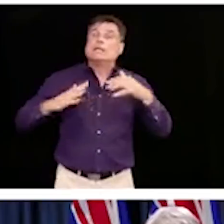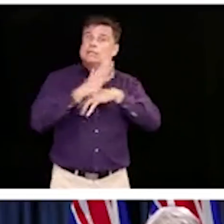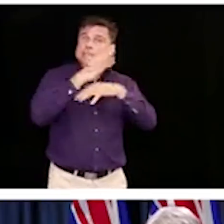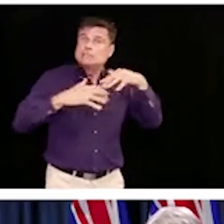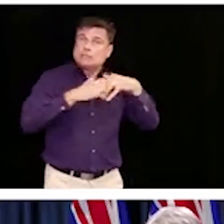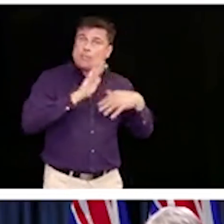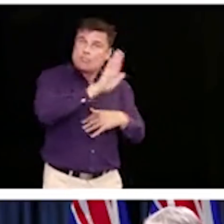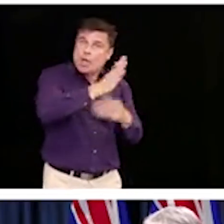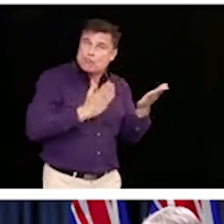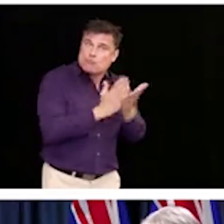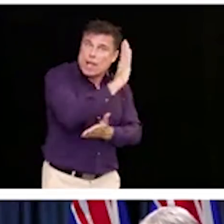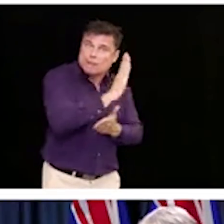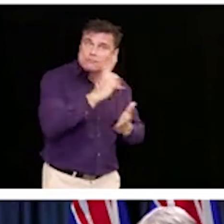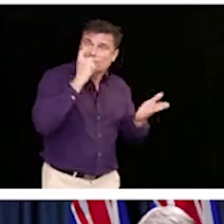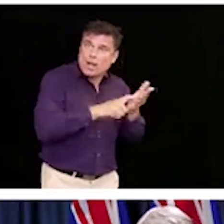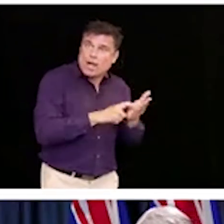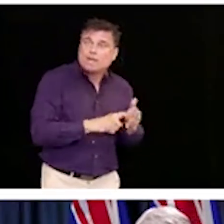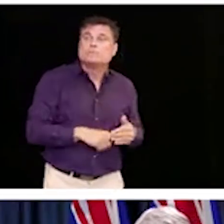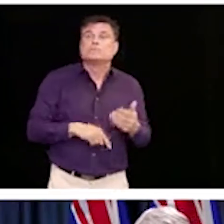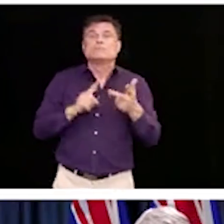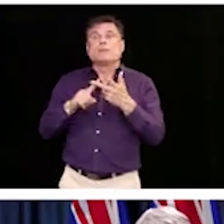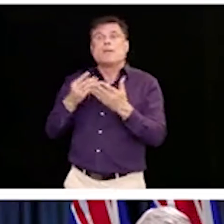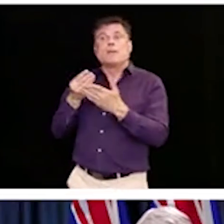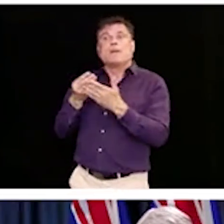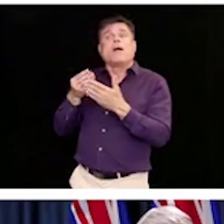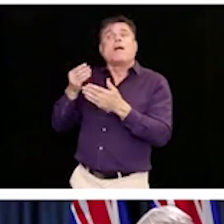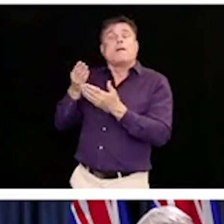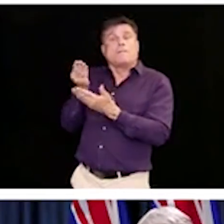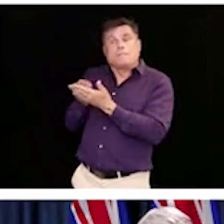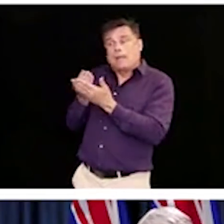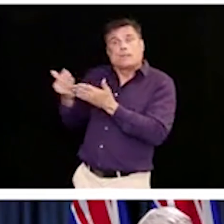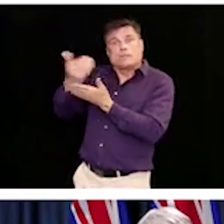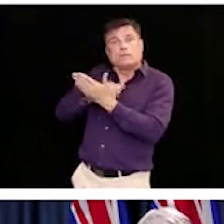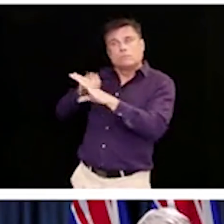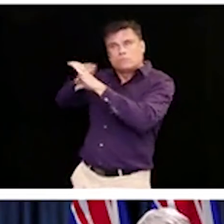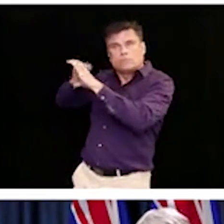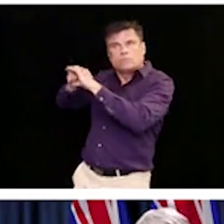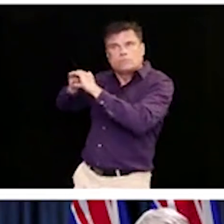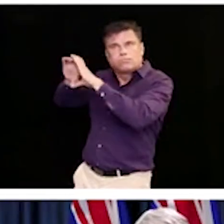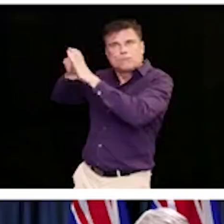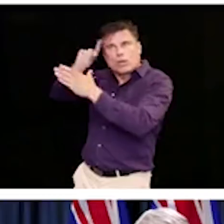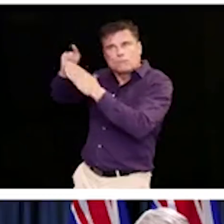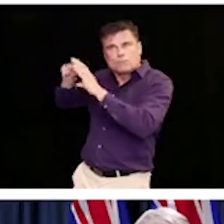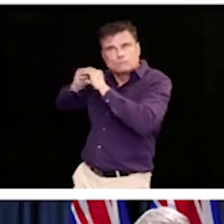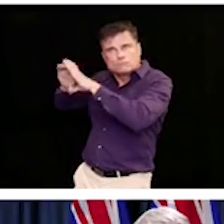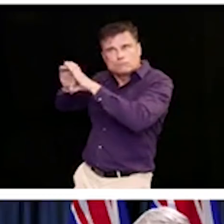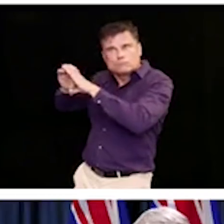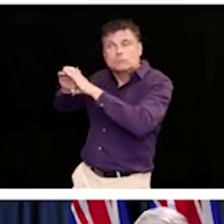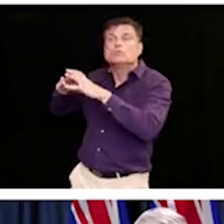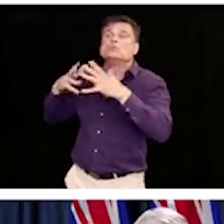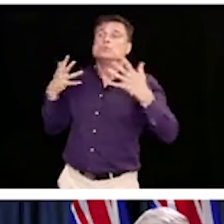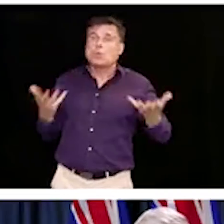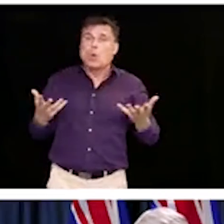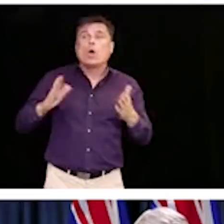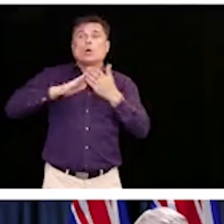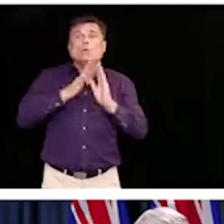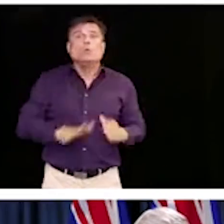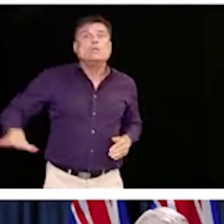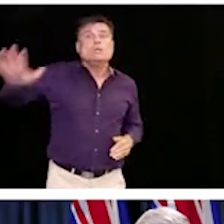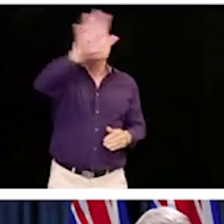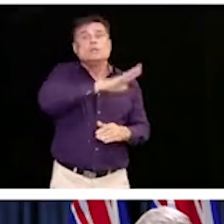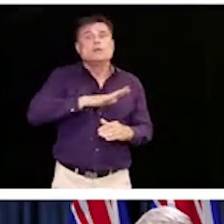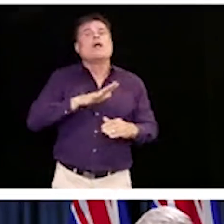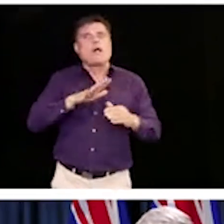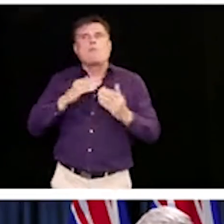people, building back government revenue, addressing inequality, and building a strong,